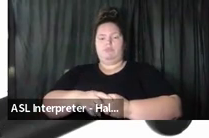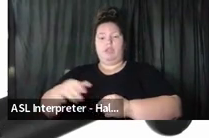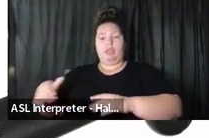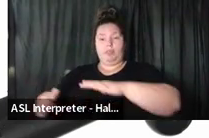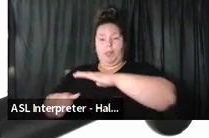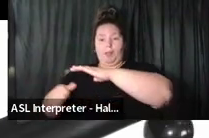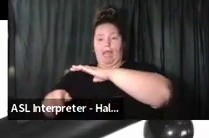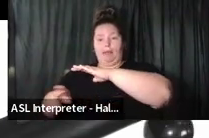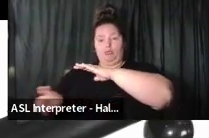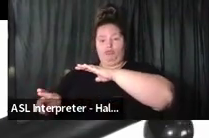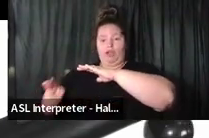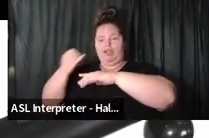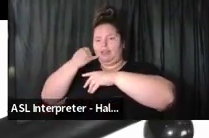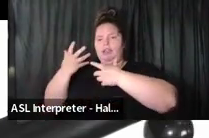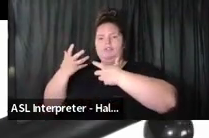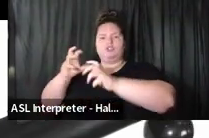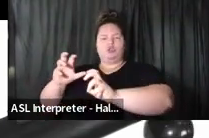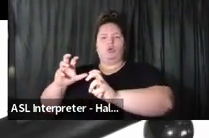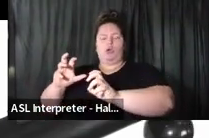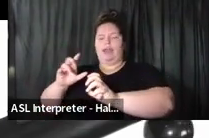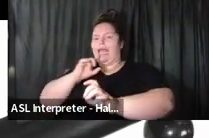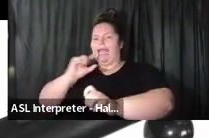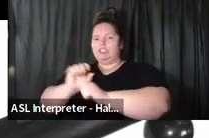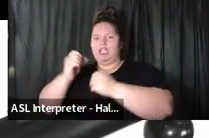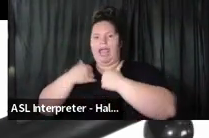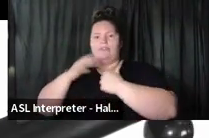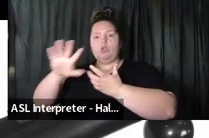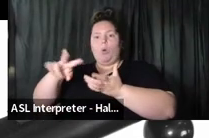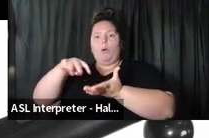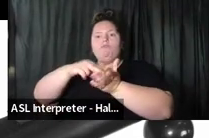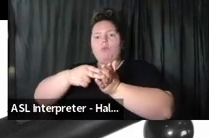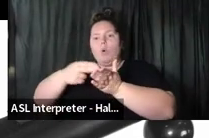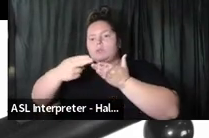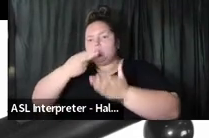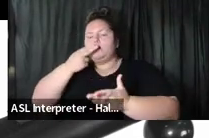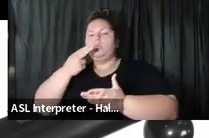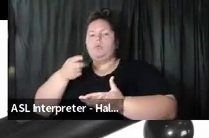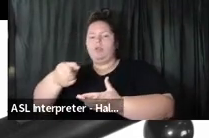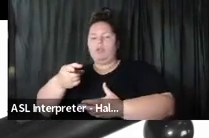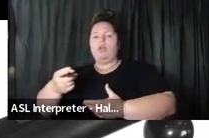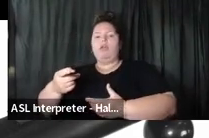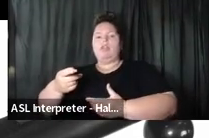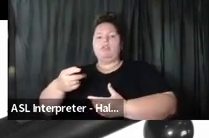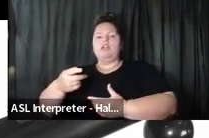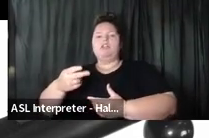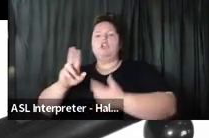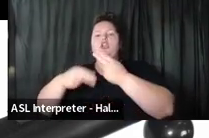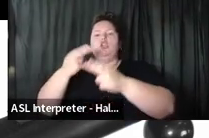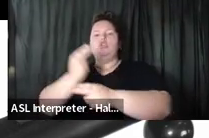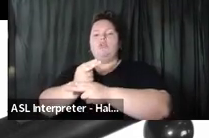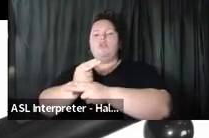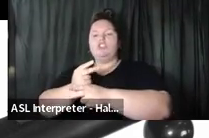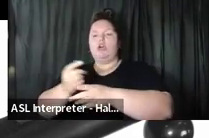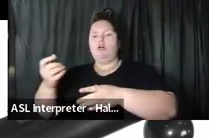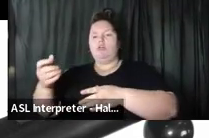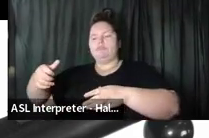bring the actual silverware with you, there's universal cuffs that you can bring that work on most silverware that can help you just have a better